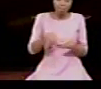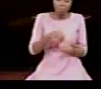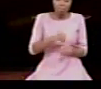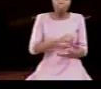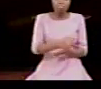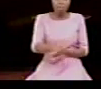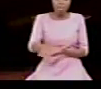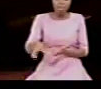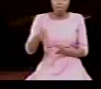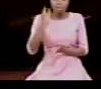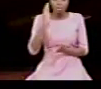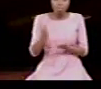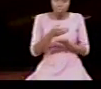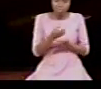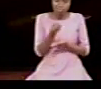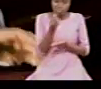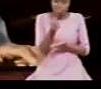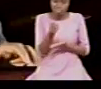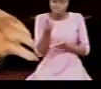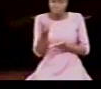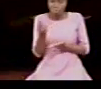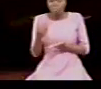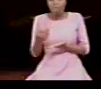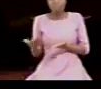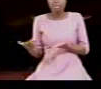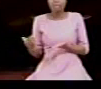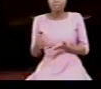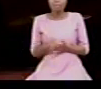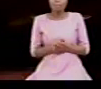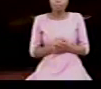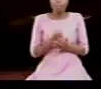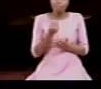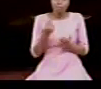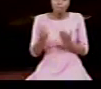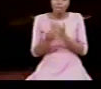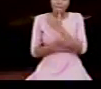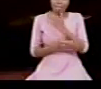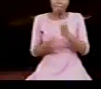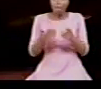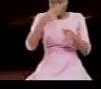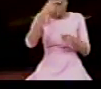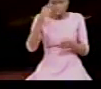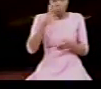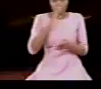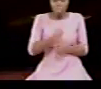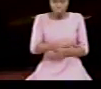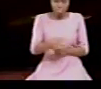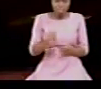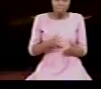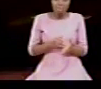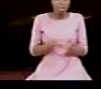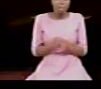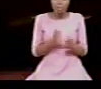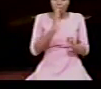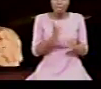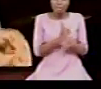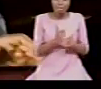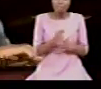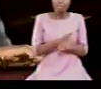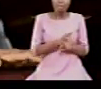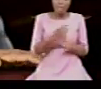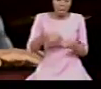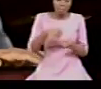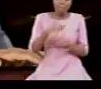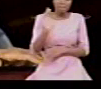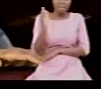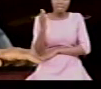tiny cassava, tiny yam, because you are sowing it, would have been careful by the garden, just